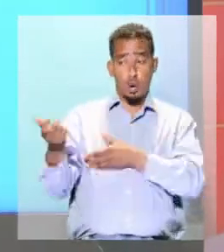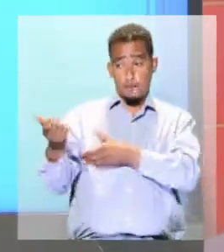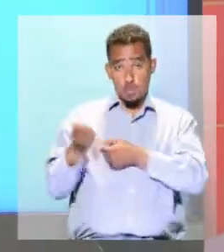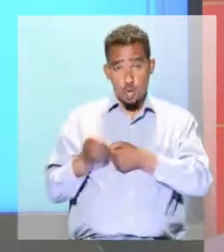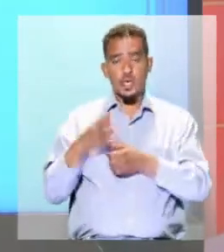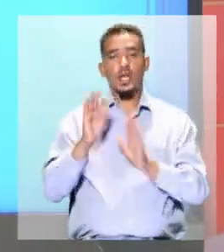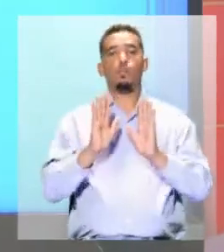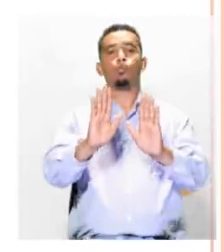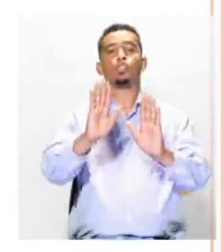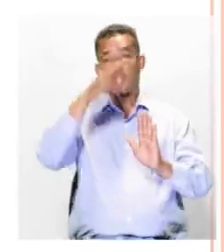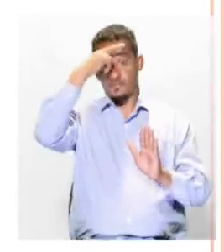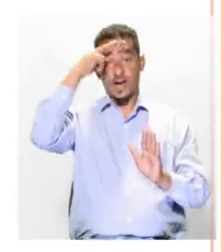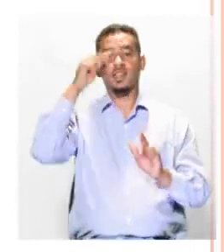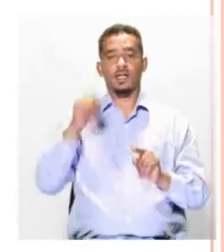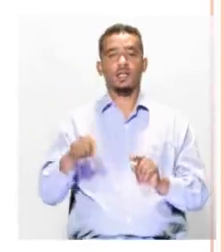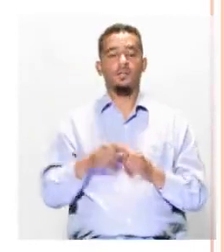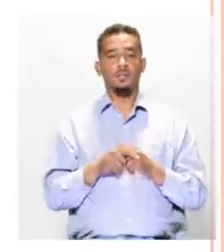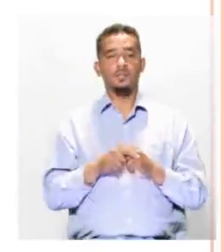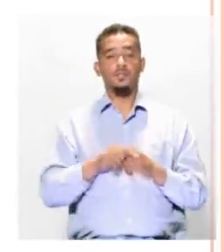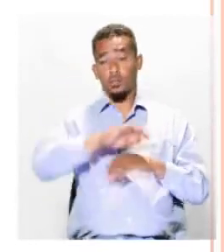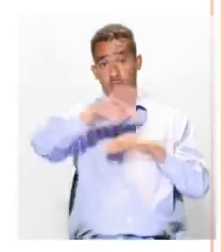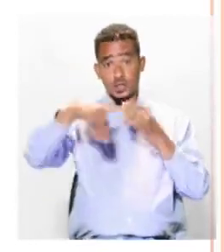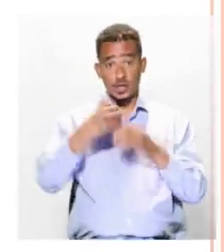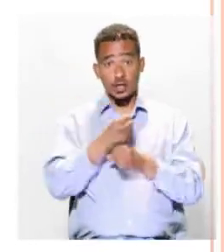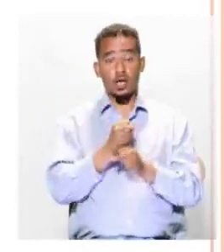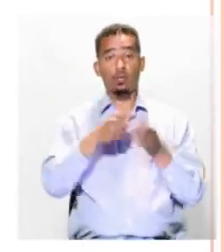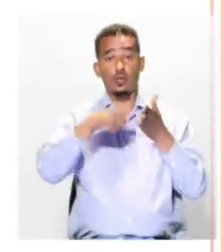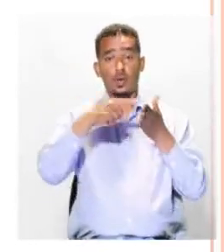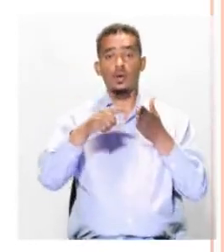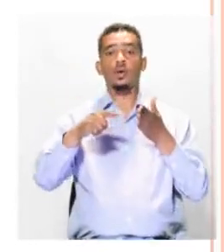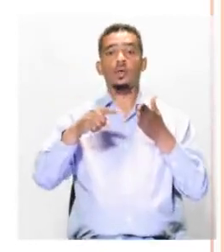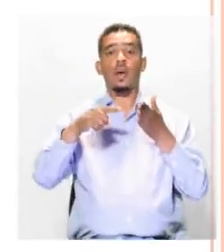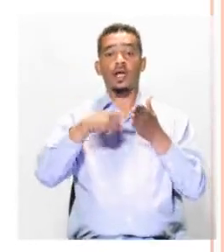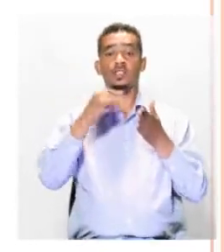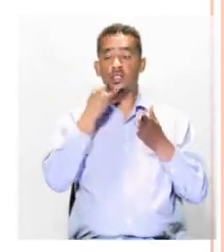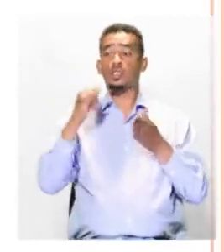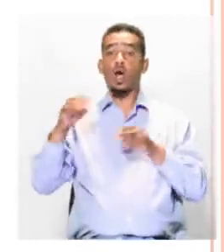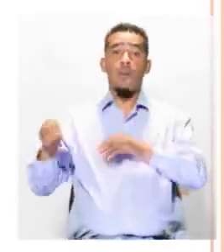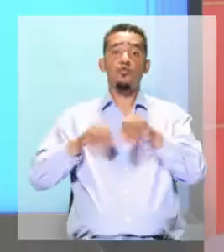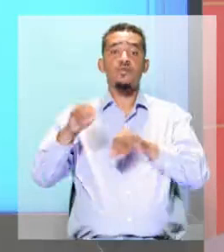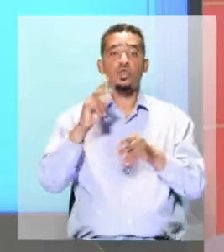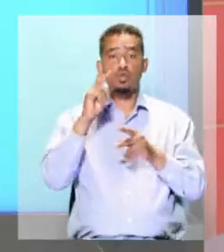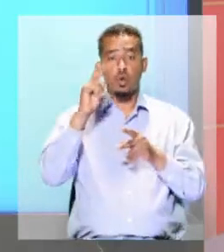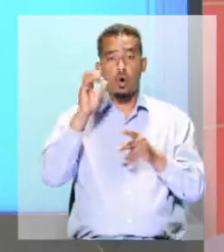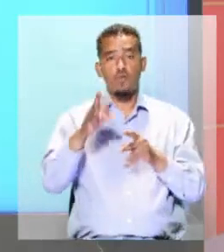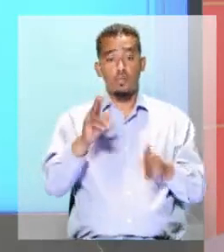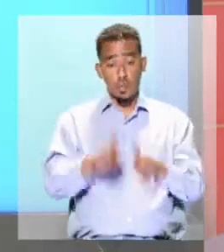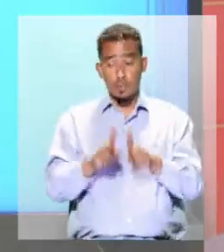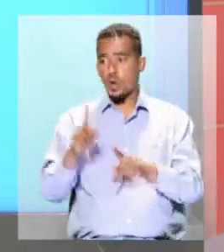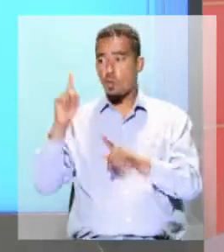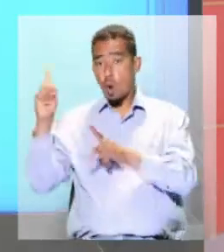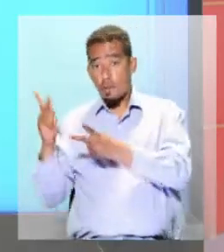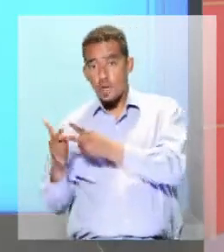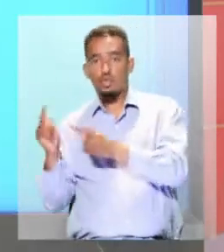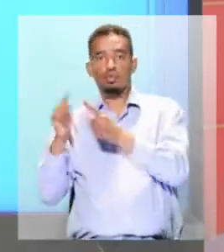factor. So in general, migration is a movement of people from one place to another because of pushing